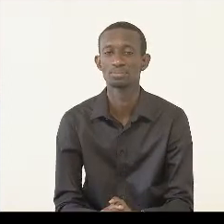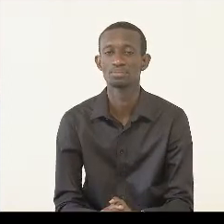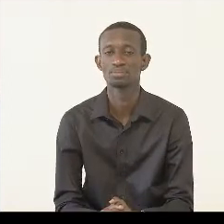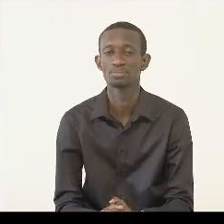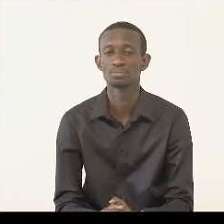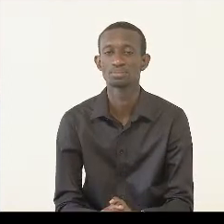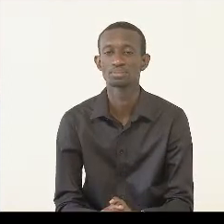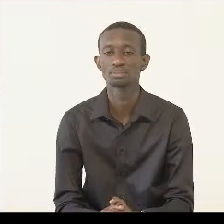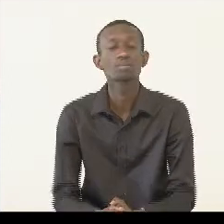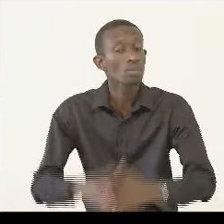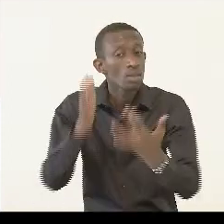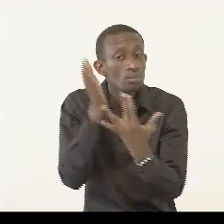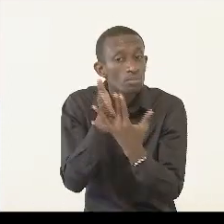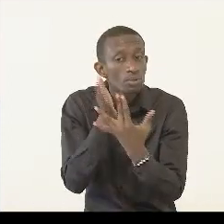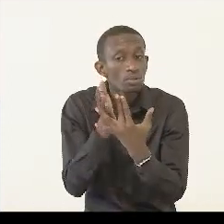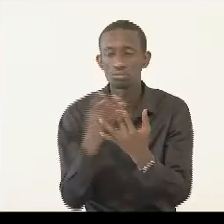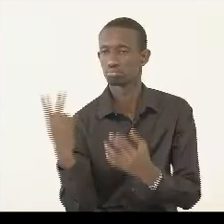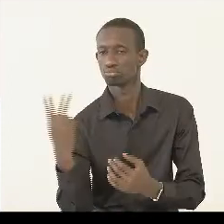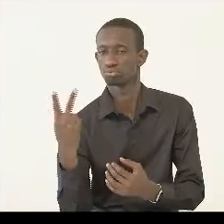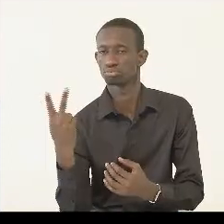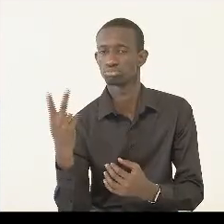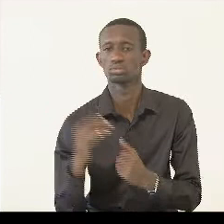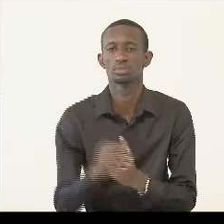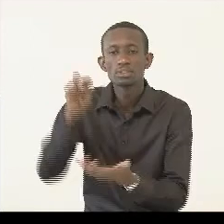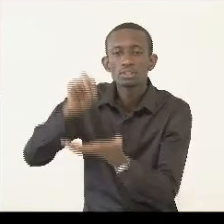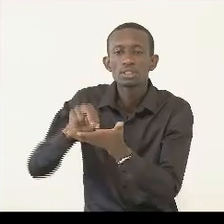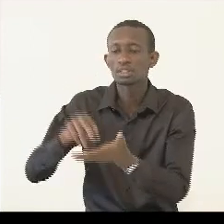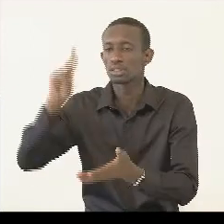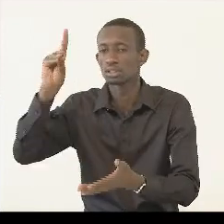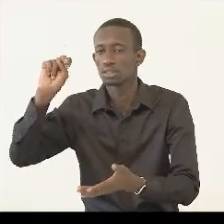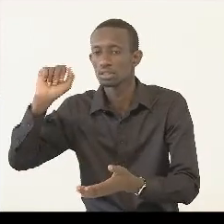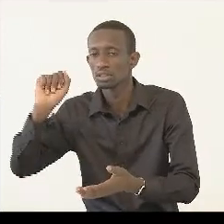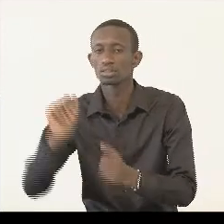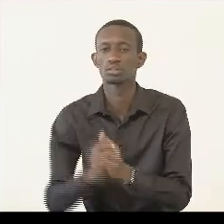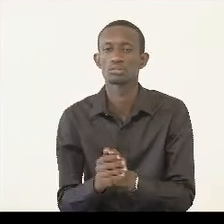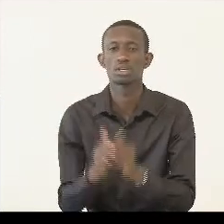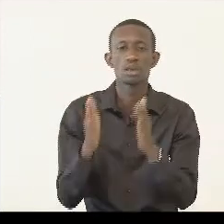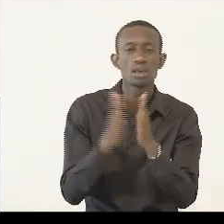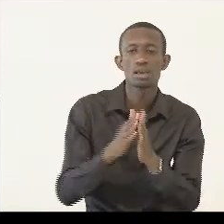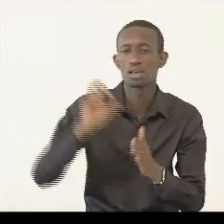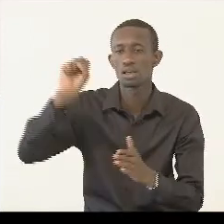Between the 2 strands of a DNA segment, the nitrogen bases are held together by